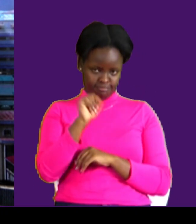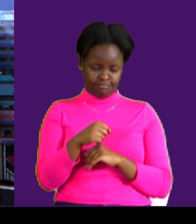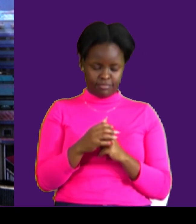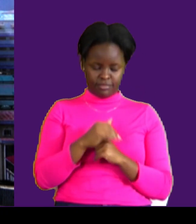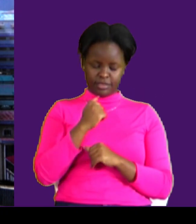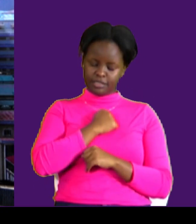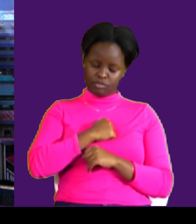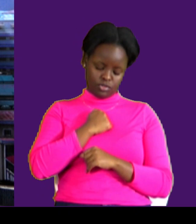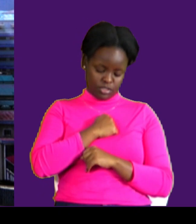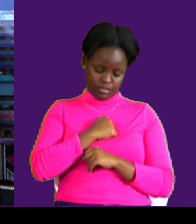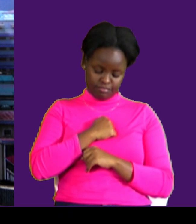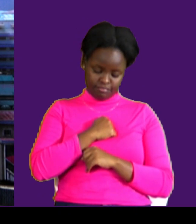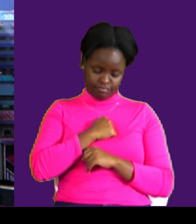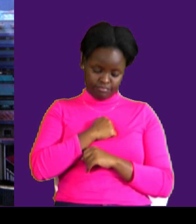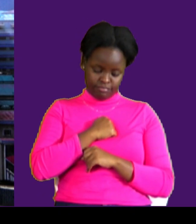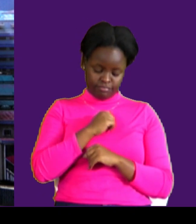So